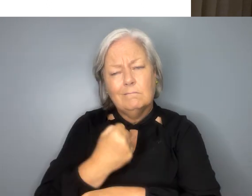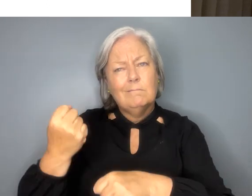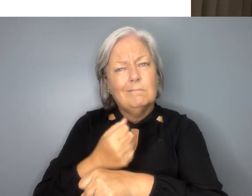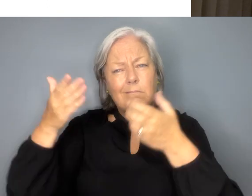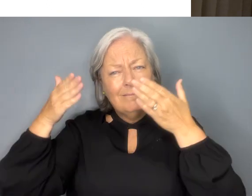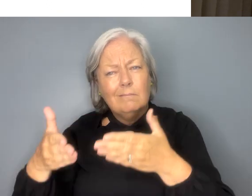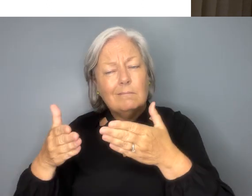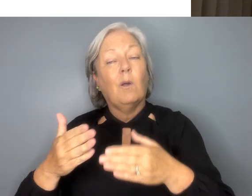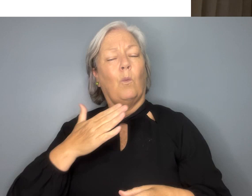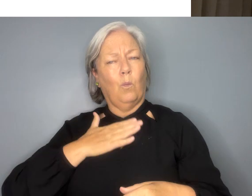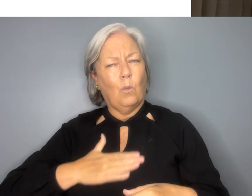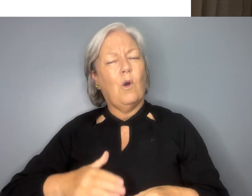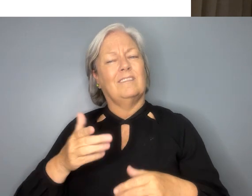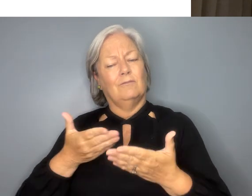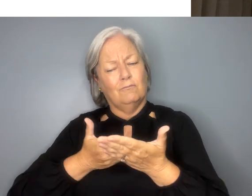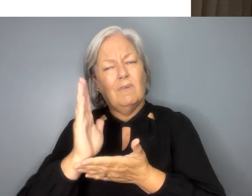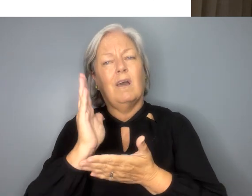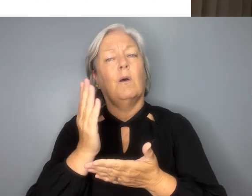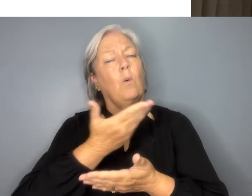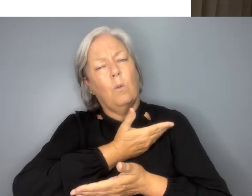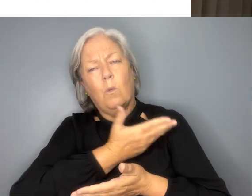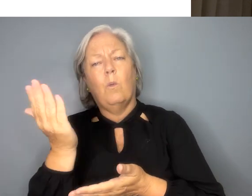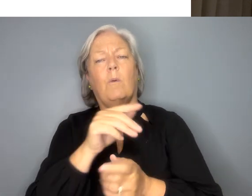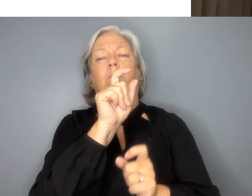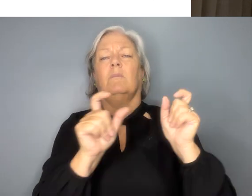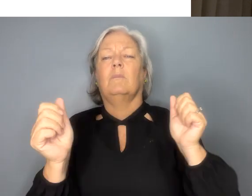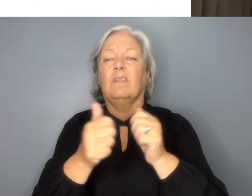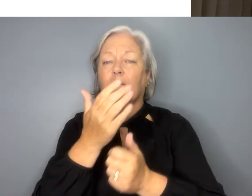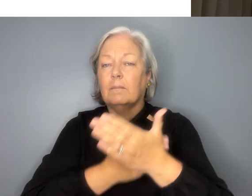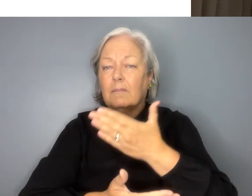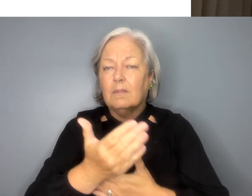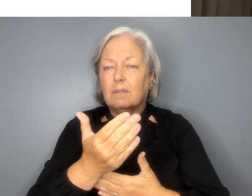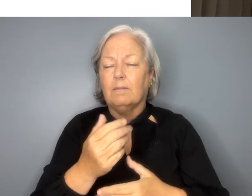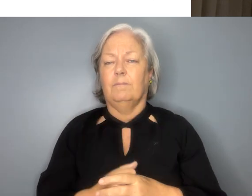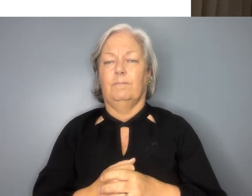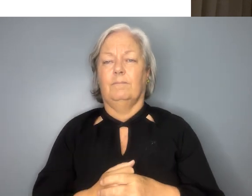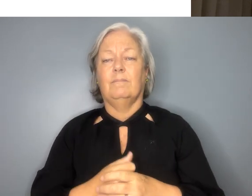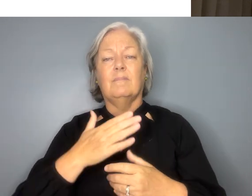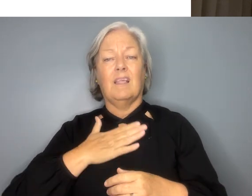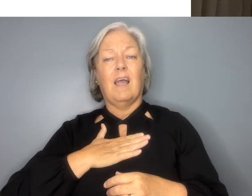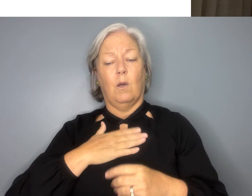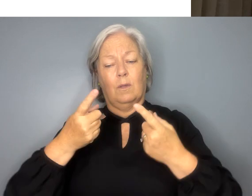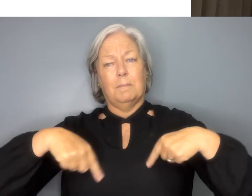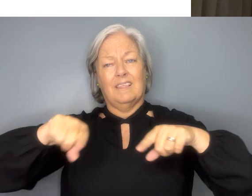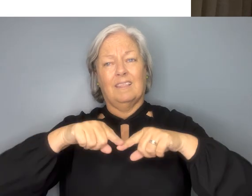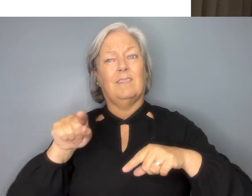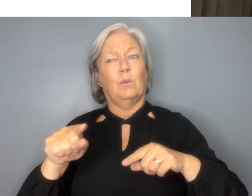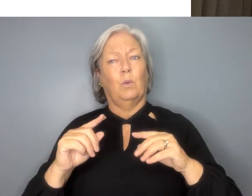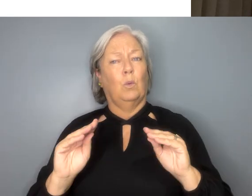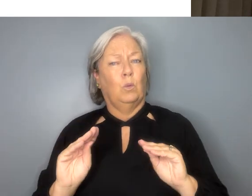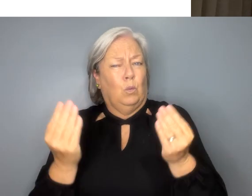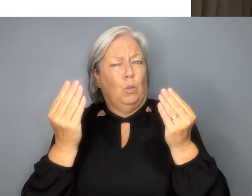Committee and is essential for progressing the rights of all people with disability. Our committee is one of